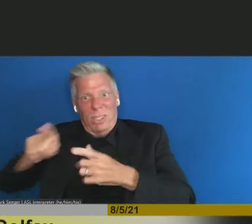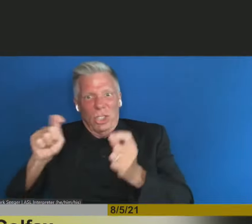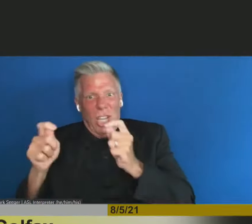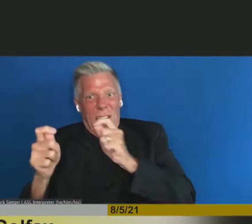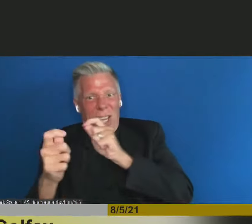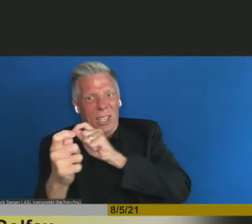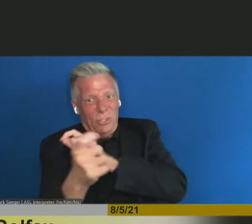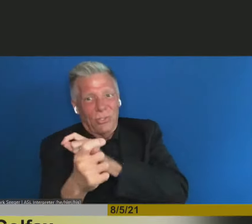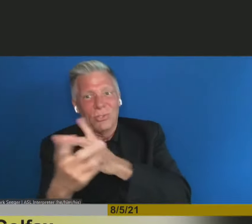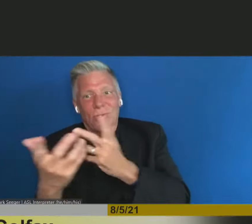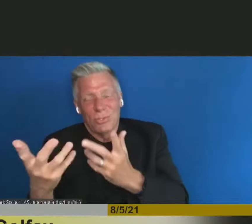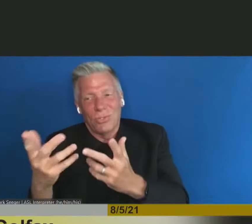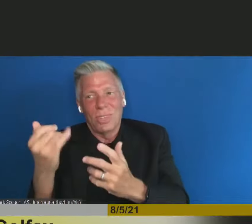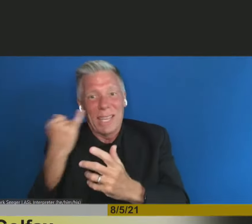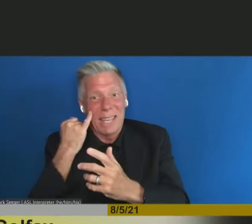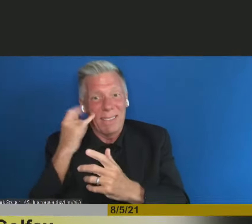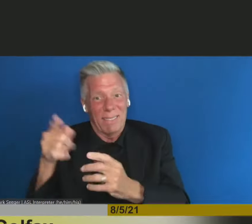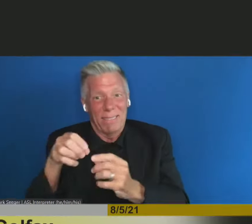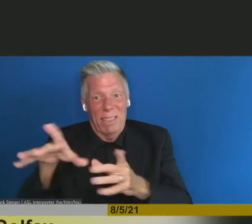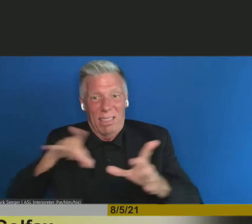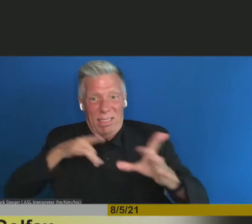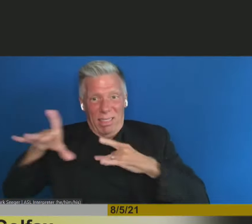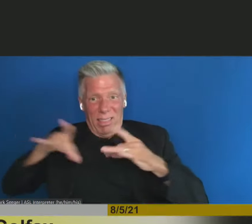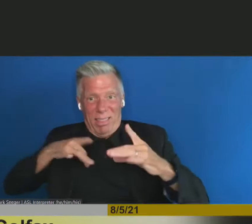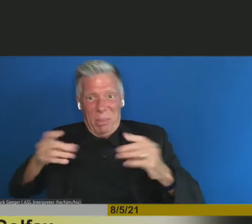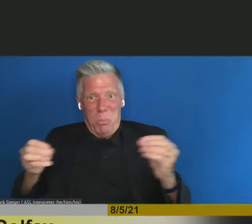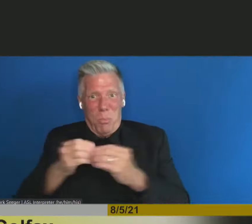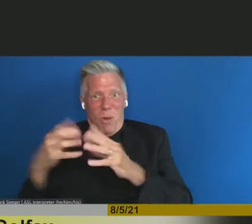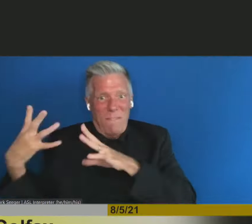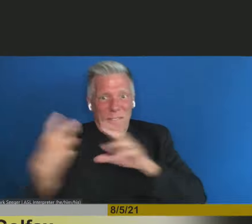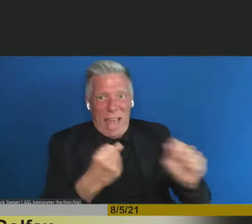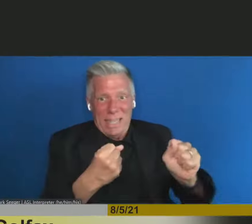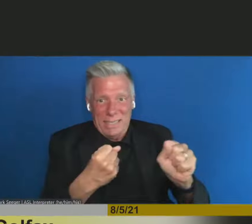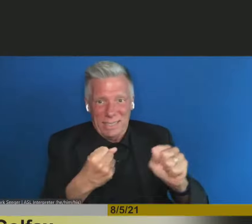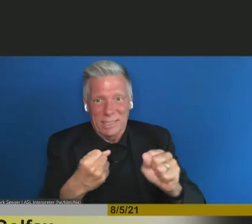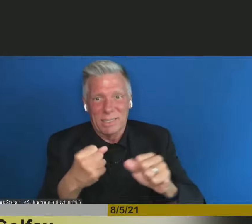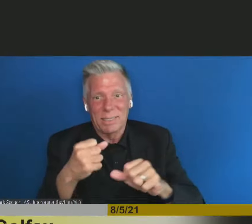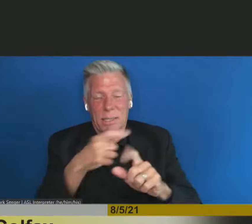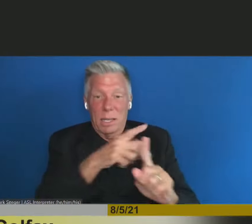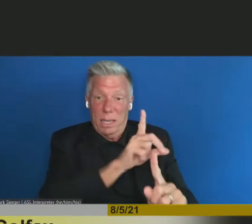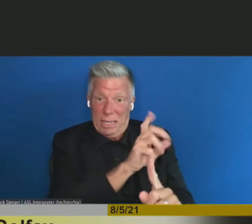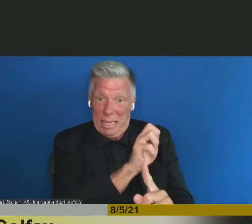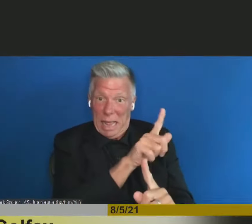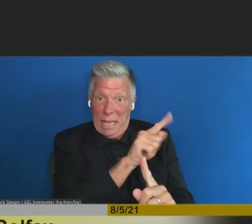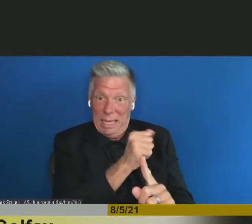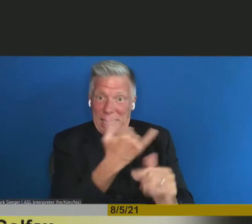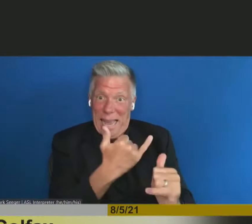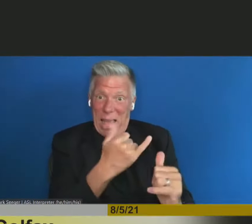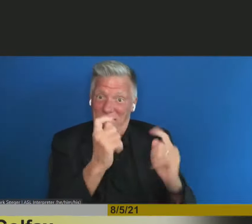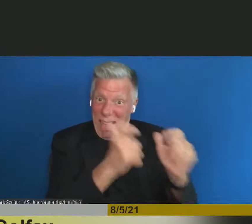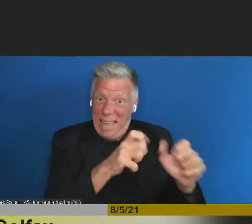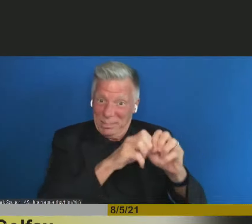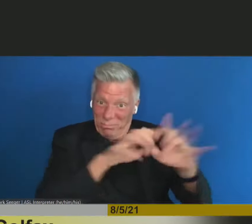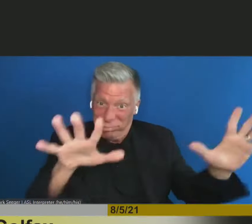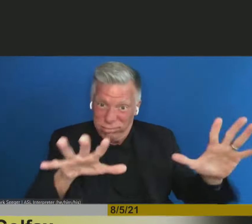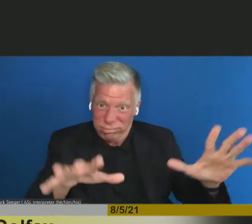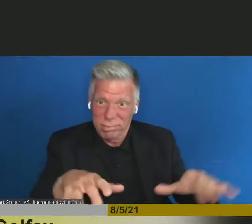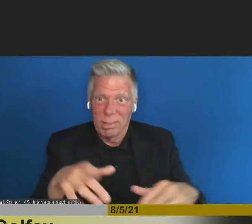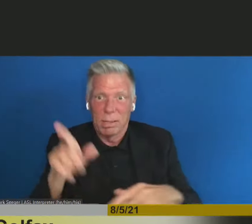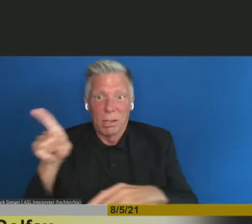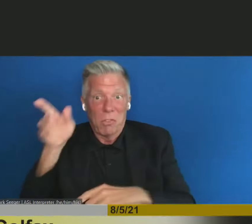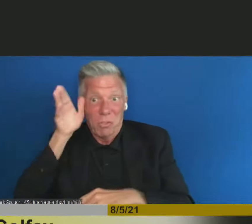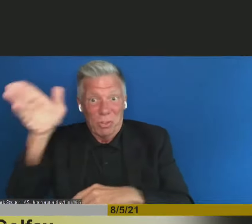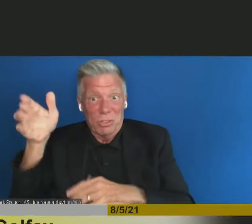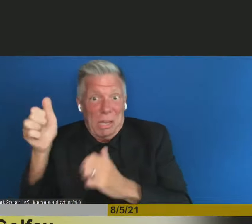spread as quickly or even more quickly than Delta. But for right now, I'm going to go back. I know I sound like a broken record,